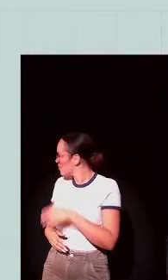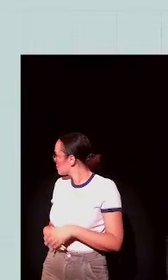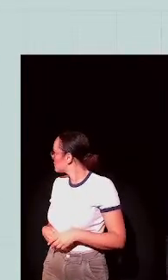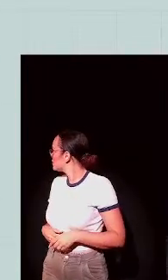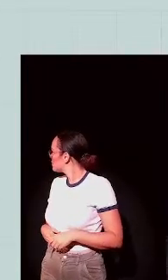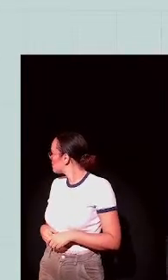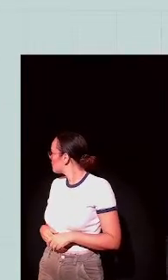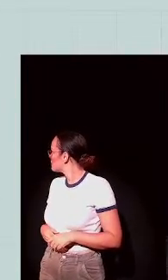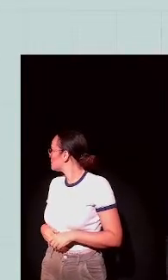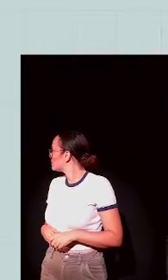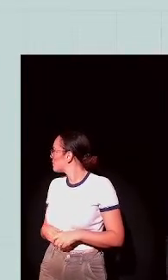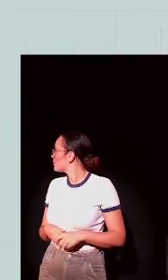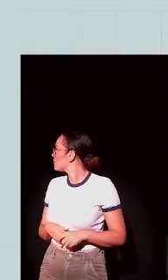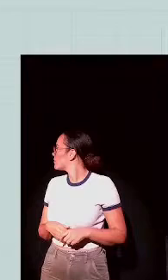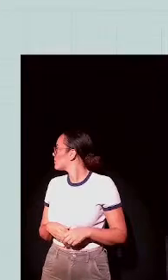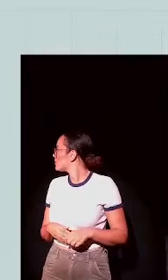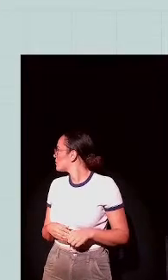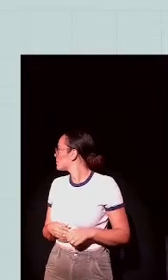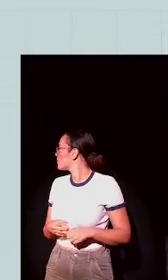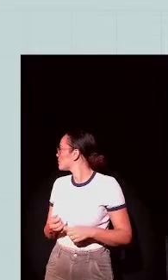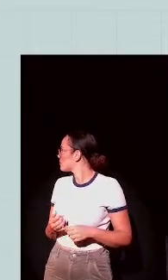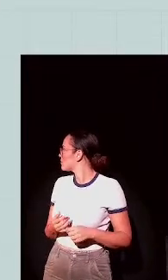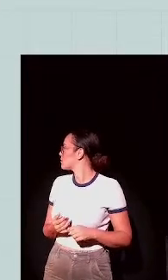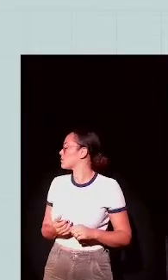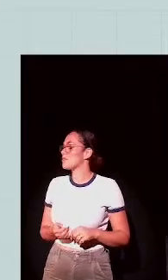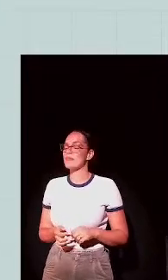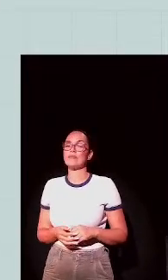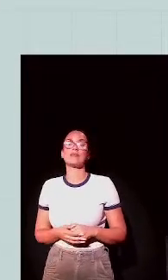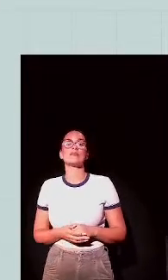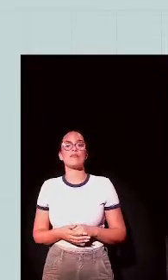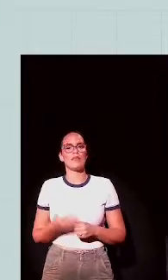Gotta find a way to it. Aging.